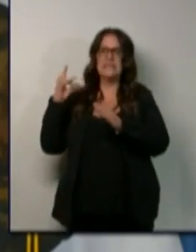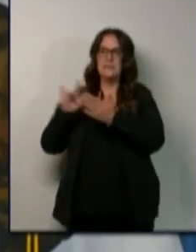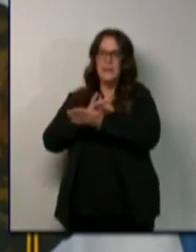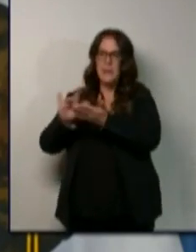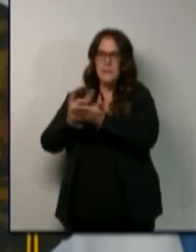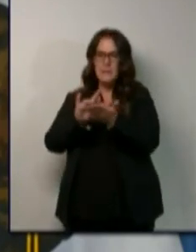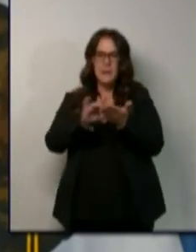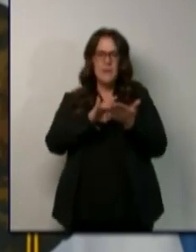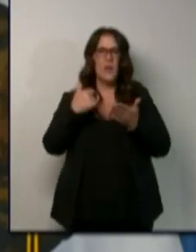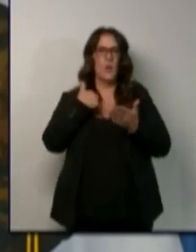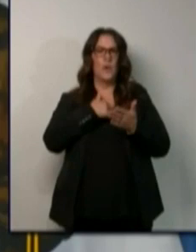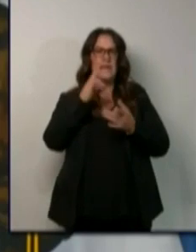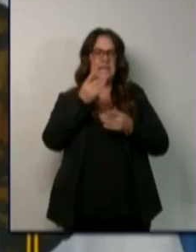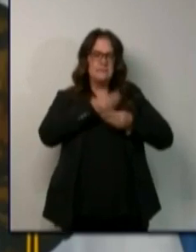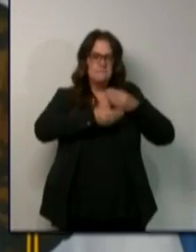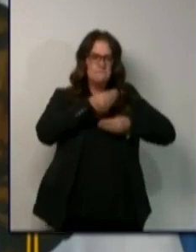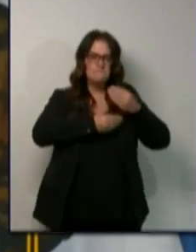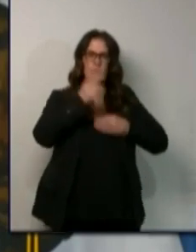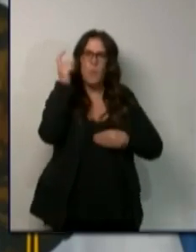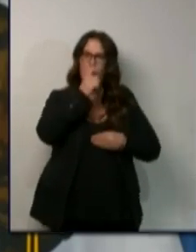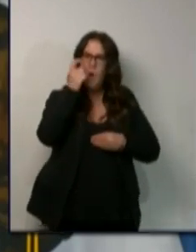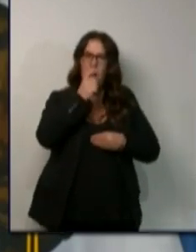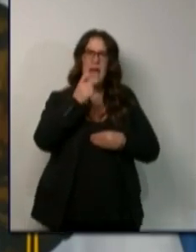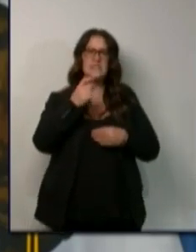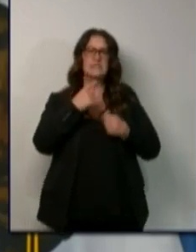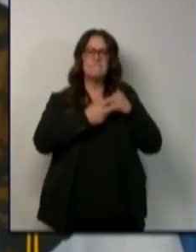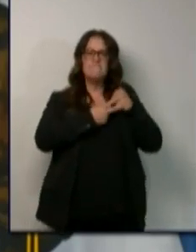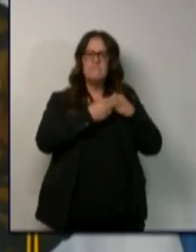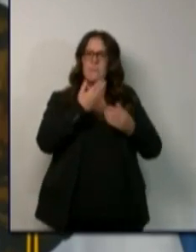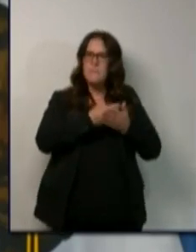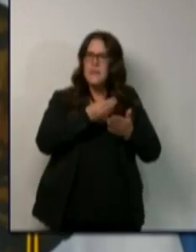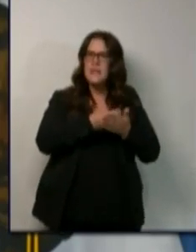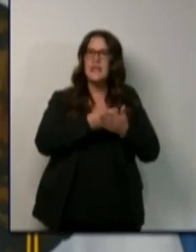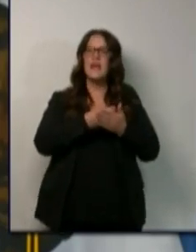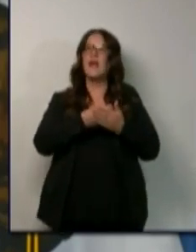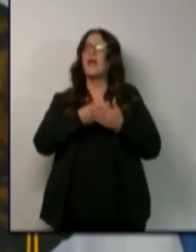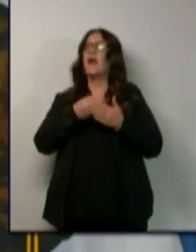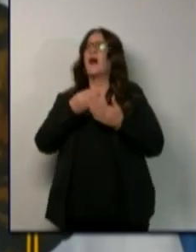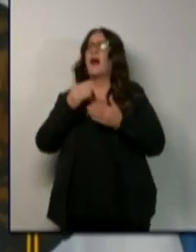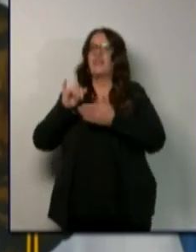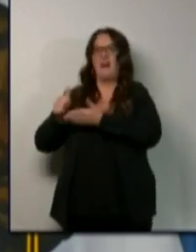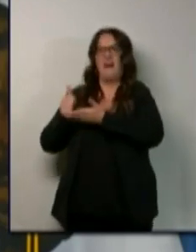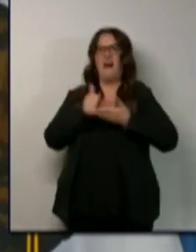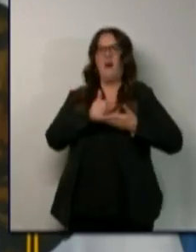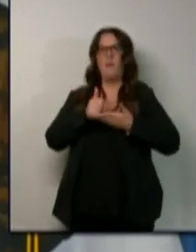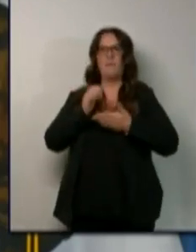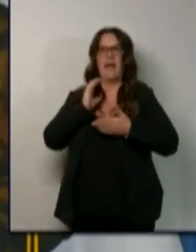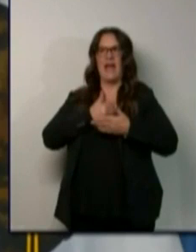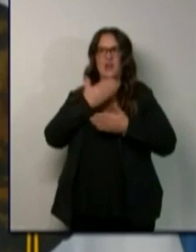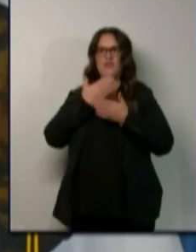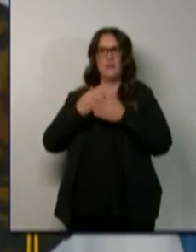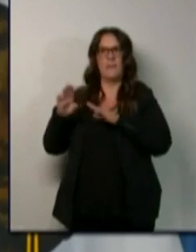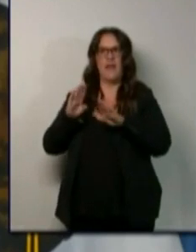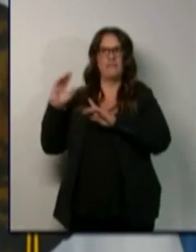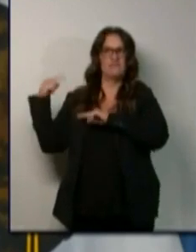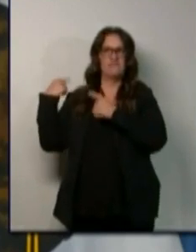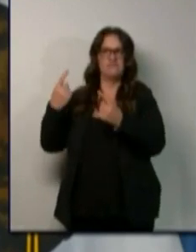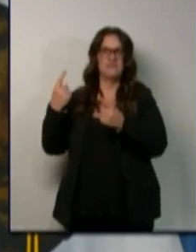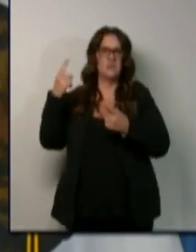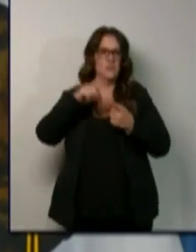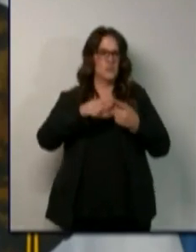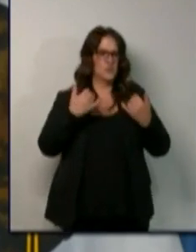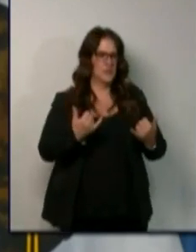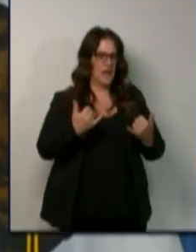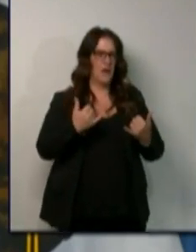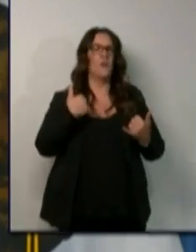had tightened our belt and are better positioned to go in here, that opportunity affords us about 19%